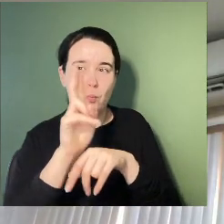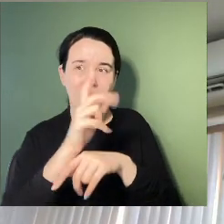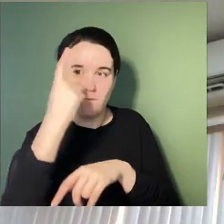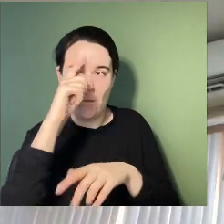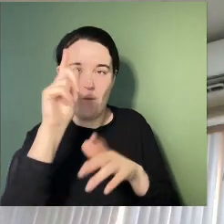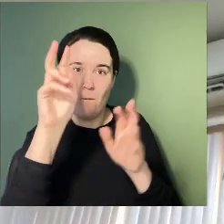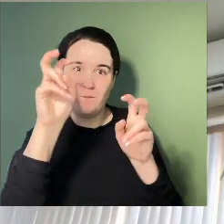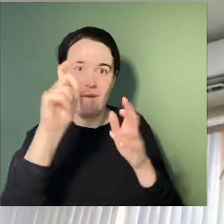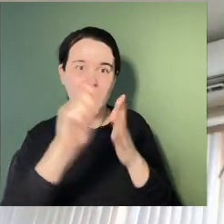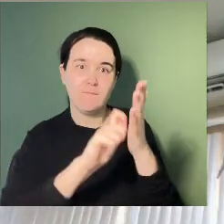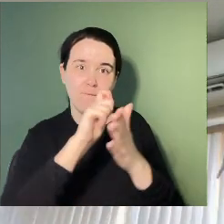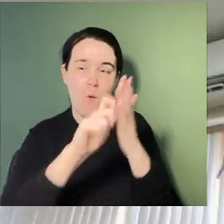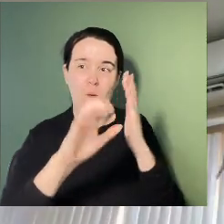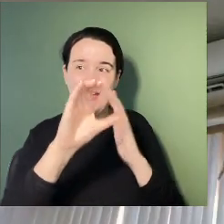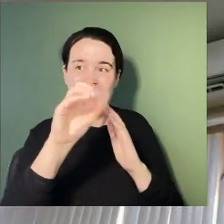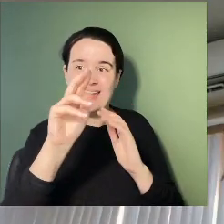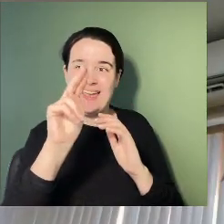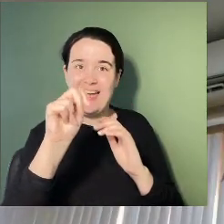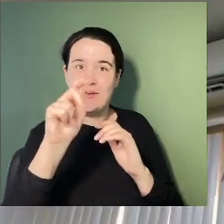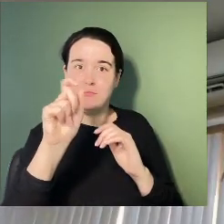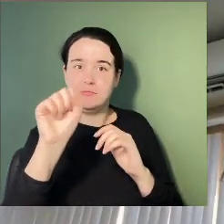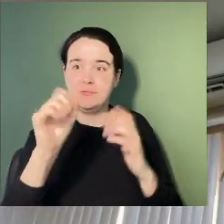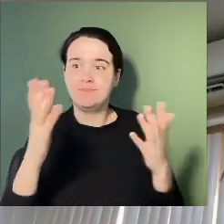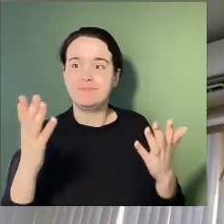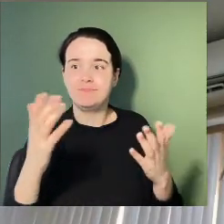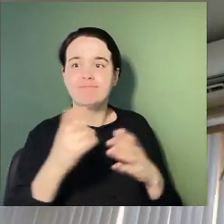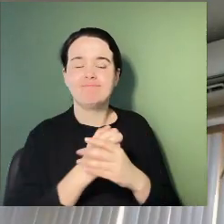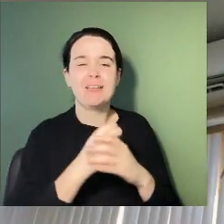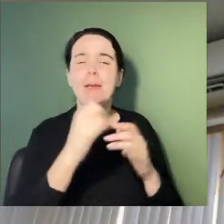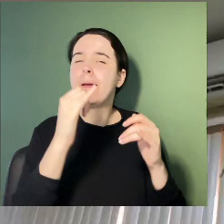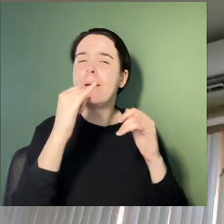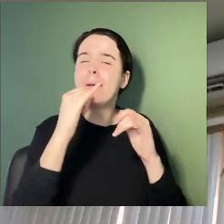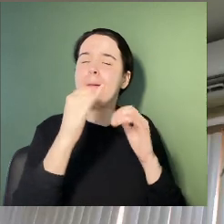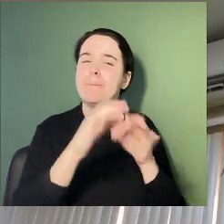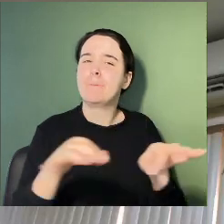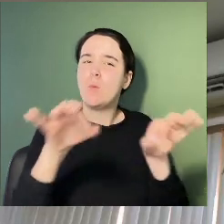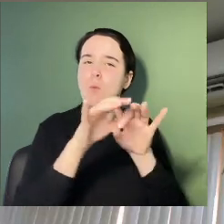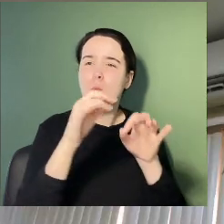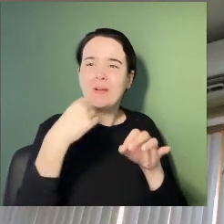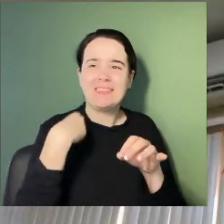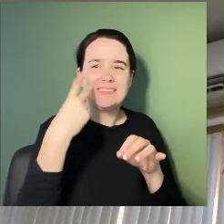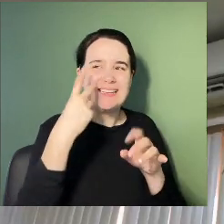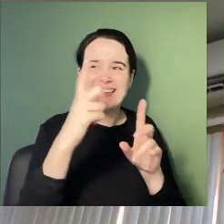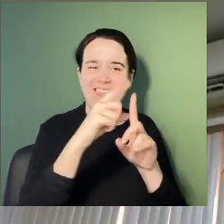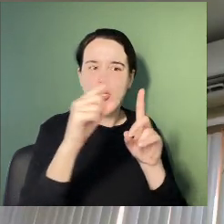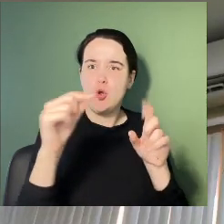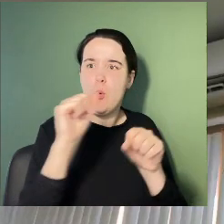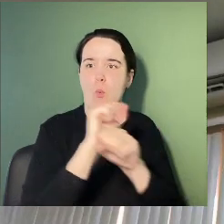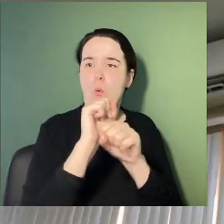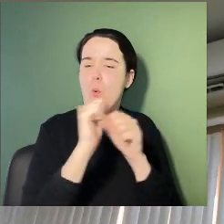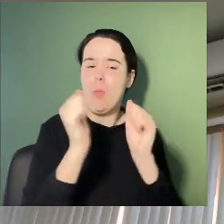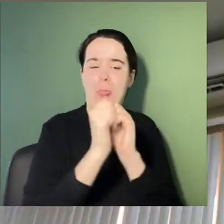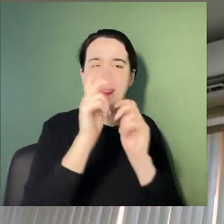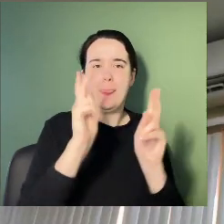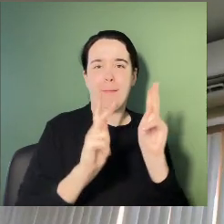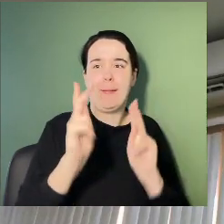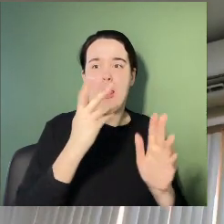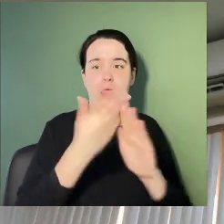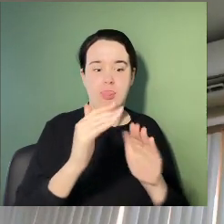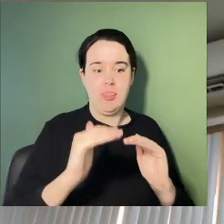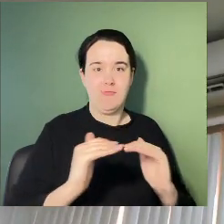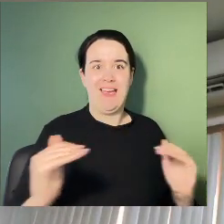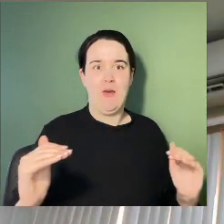counts, it's really important that we pair sort of digital work with in-person,